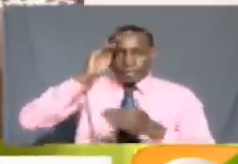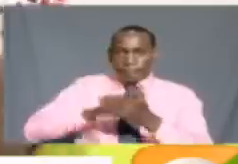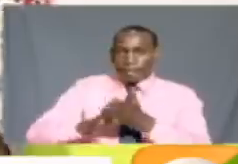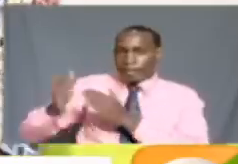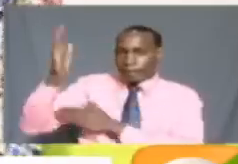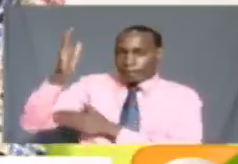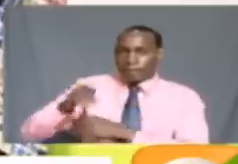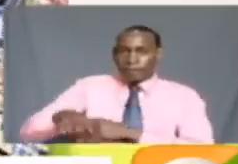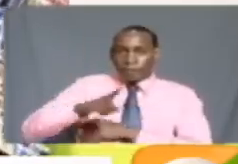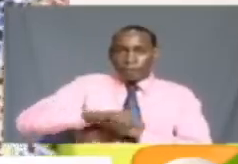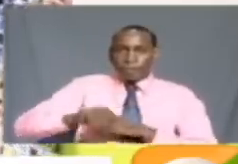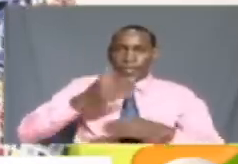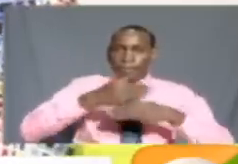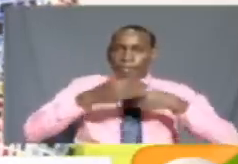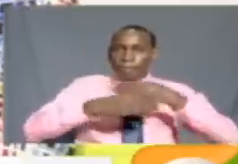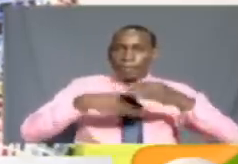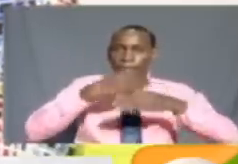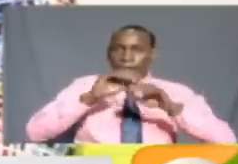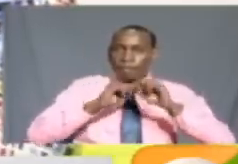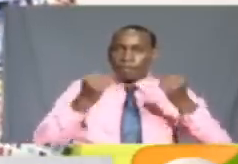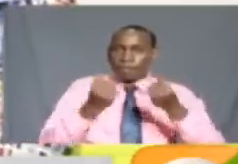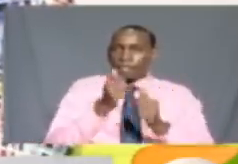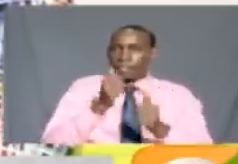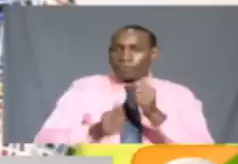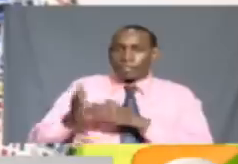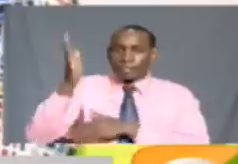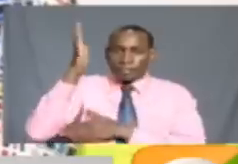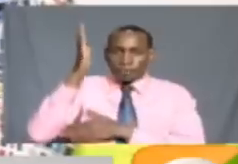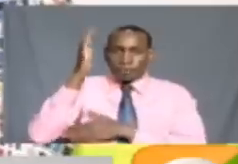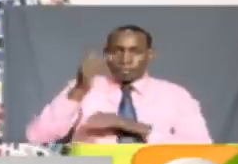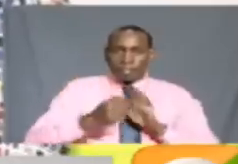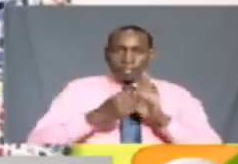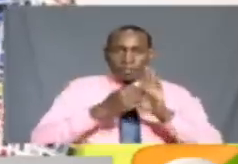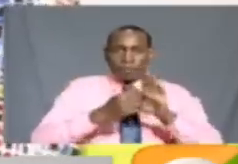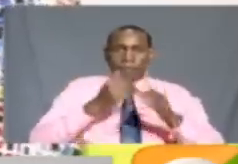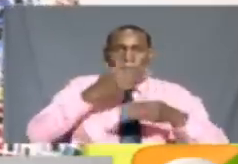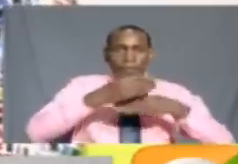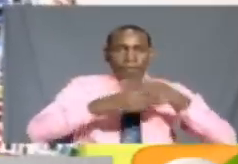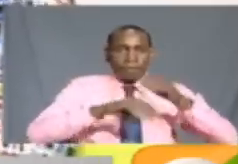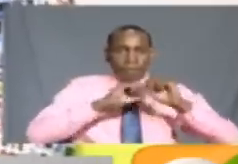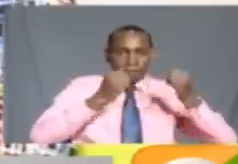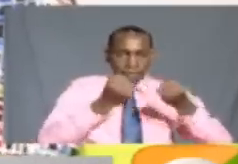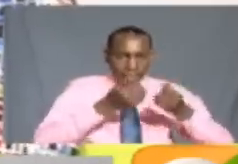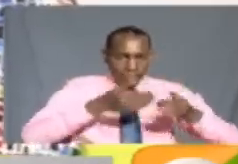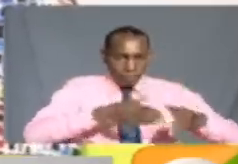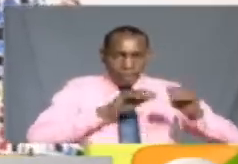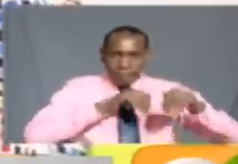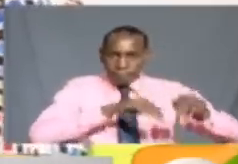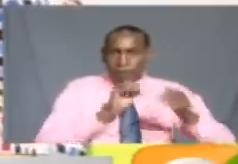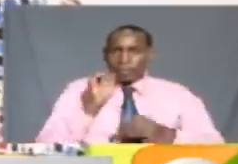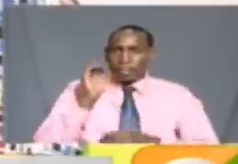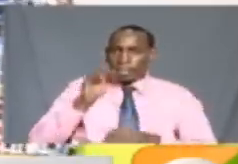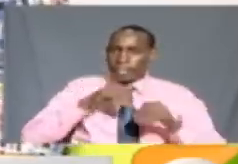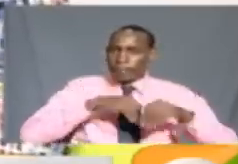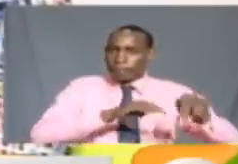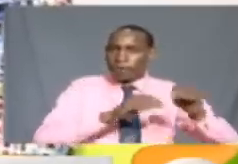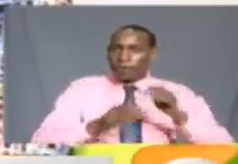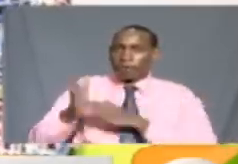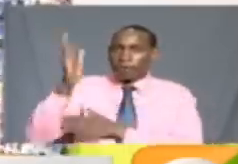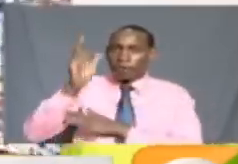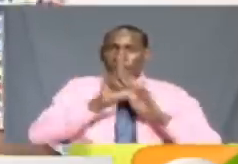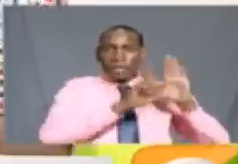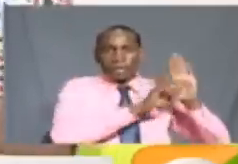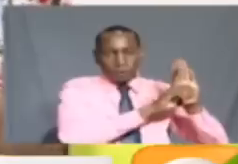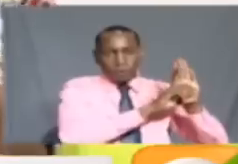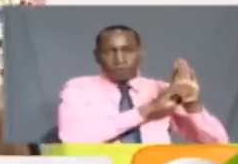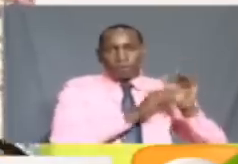build a society that he has said this is how to build a society? This is the way to go. And so if we abide by his law, which